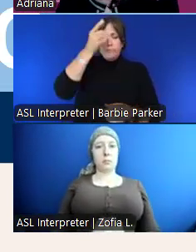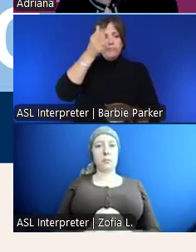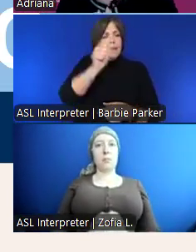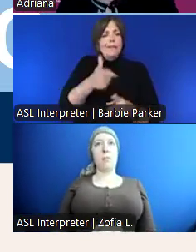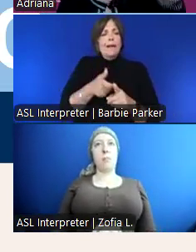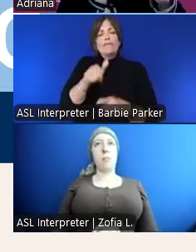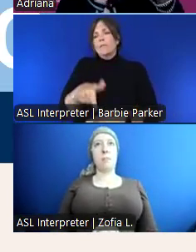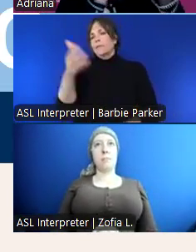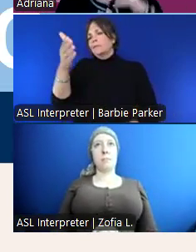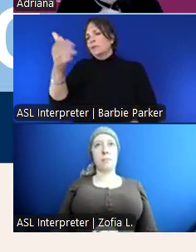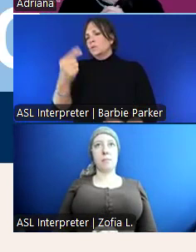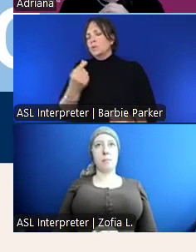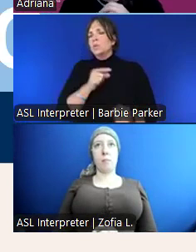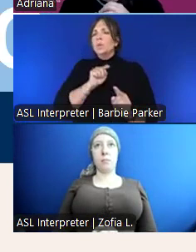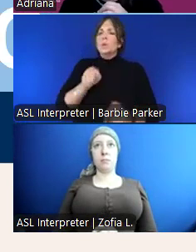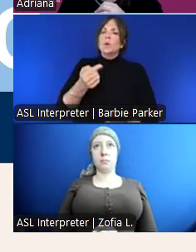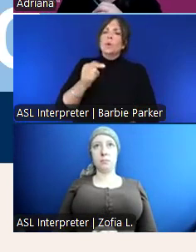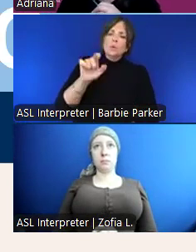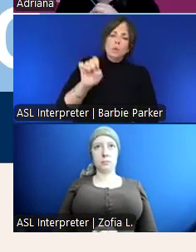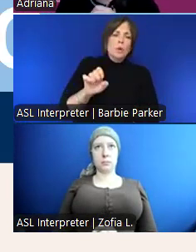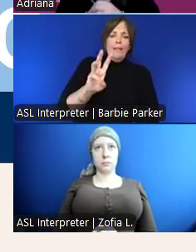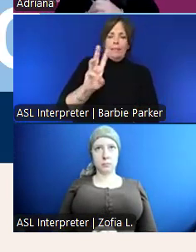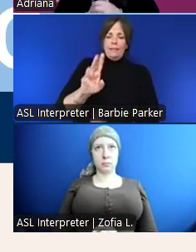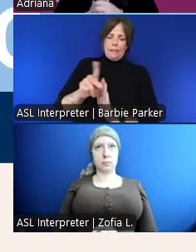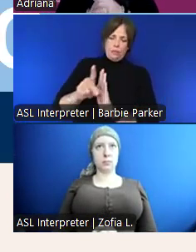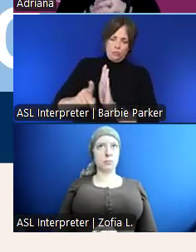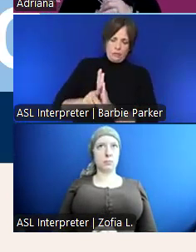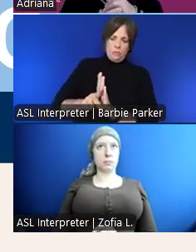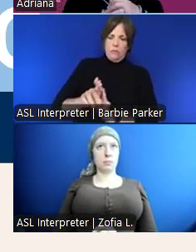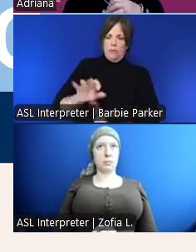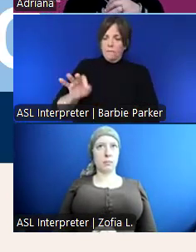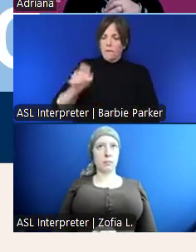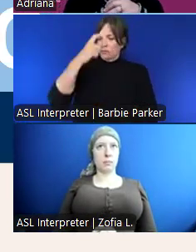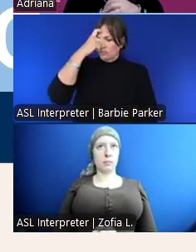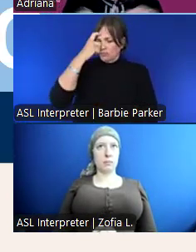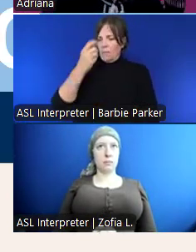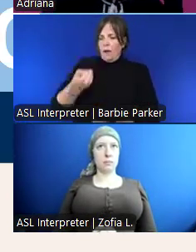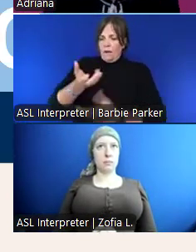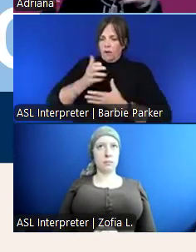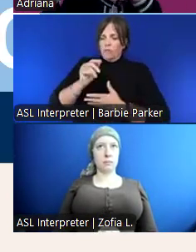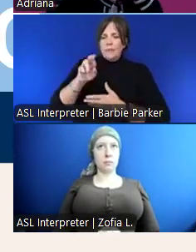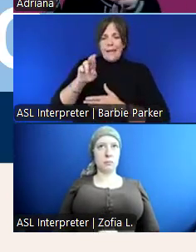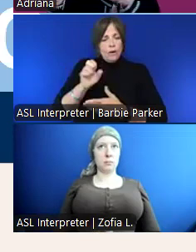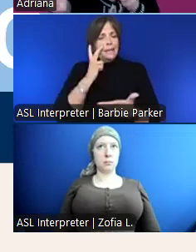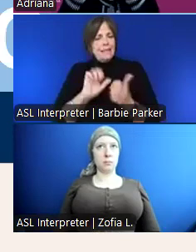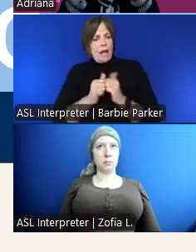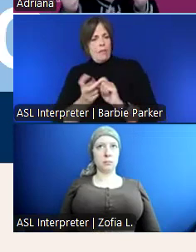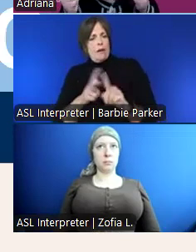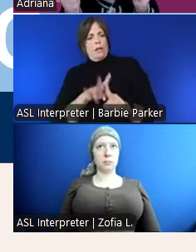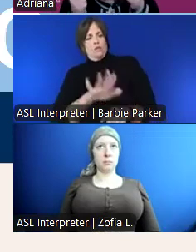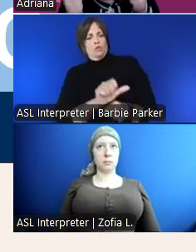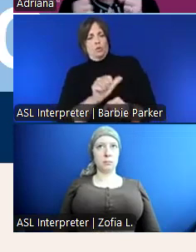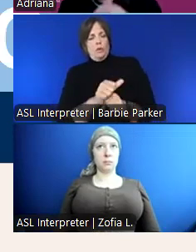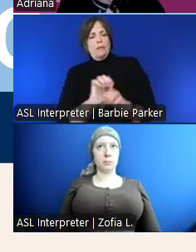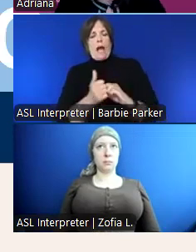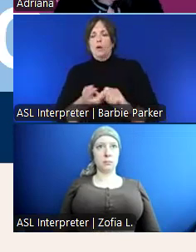is, you know, go Google the six principles of trauma informed care and think about how they apply to your practice and how you can apply them to